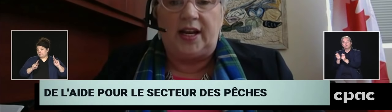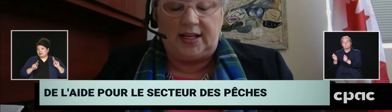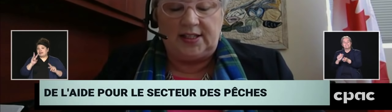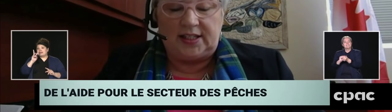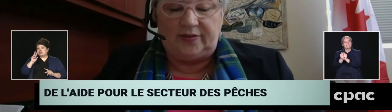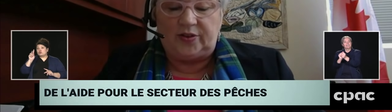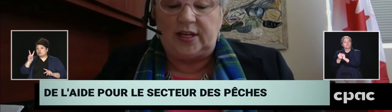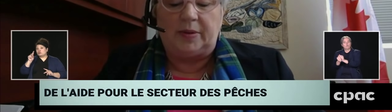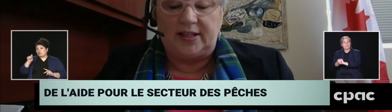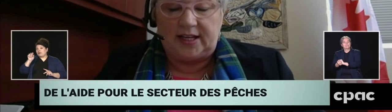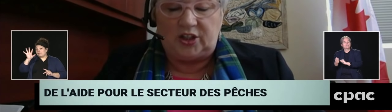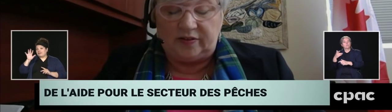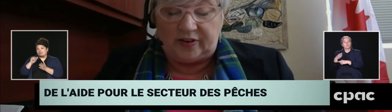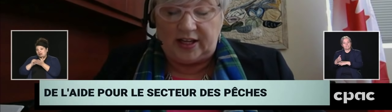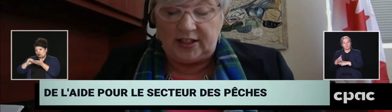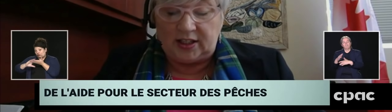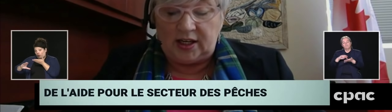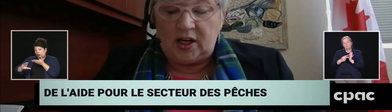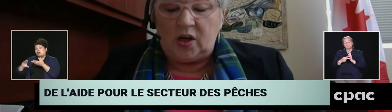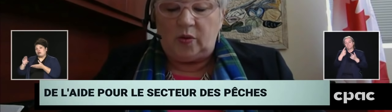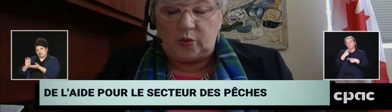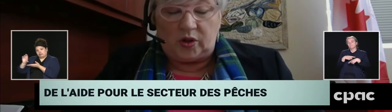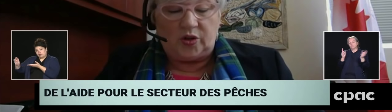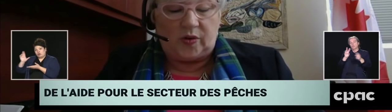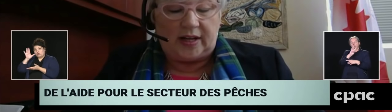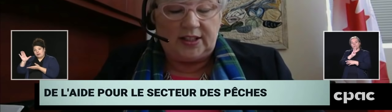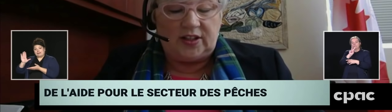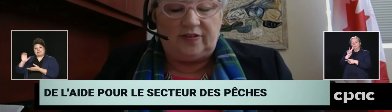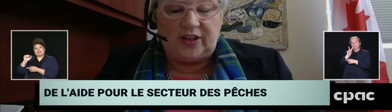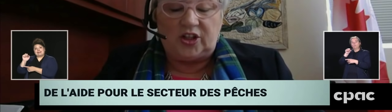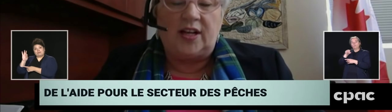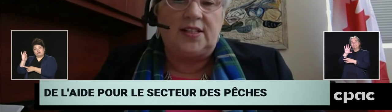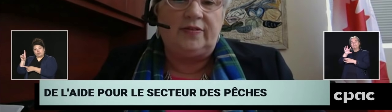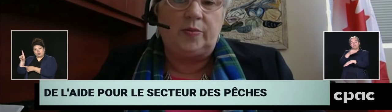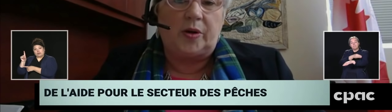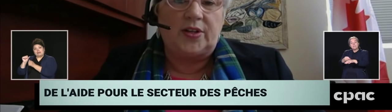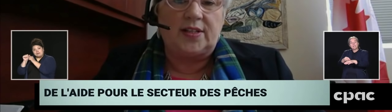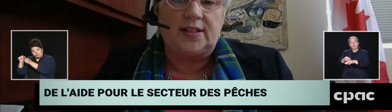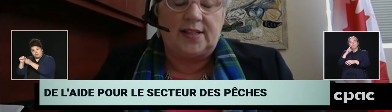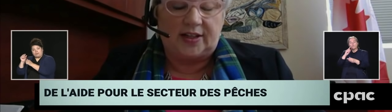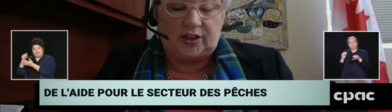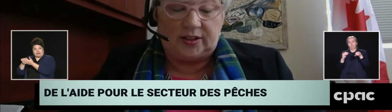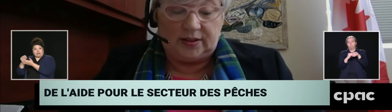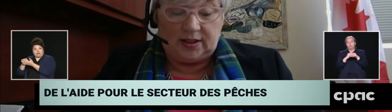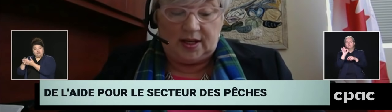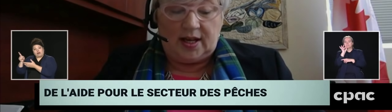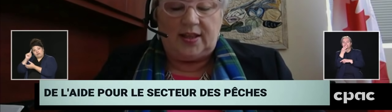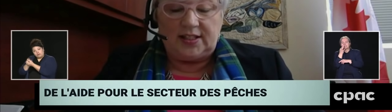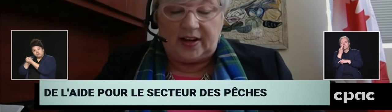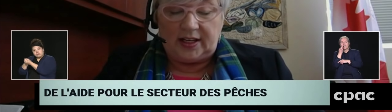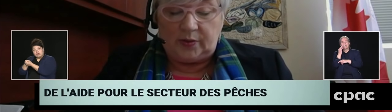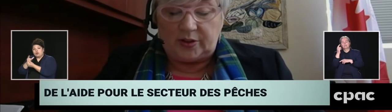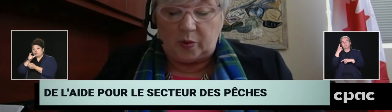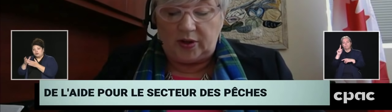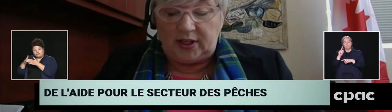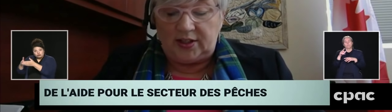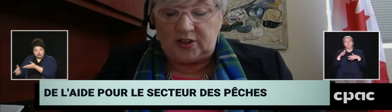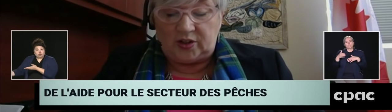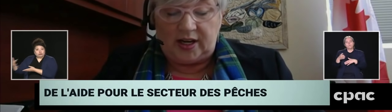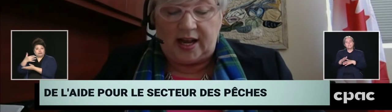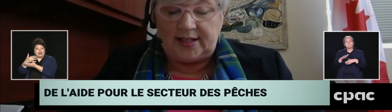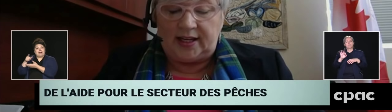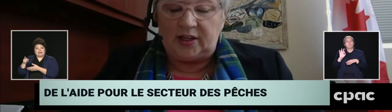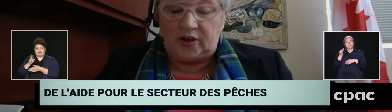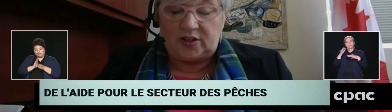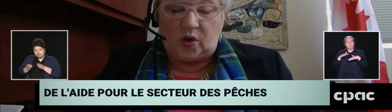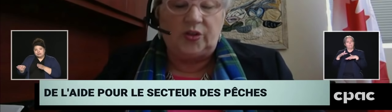new Canadian Seafood Stabilization Fund, which will go directly to the fish and seafood processing sector. This funding will support the